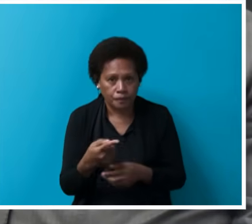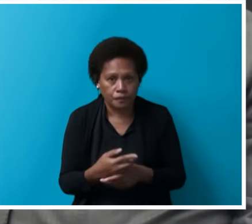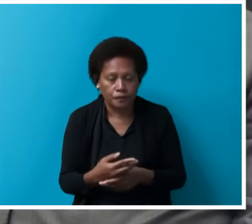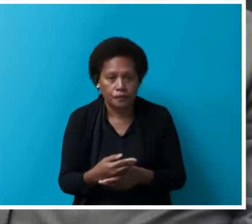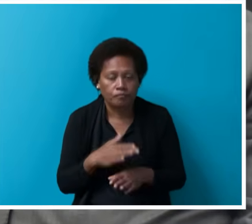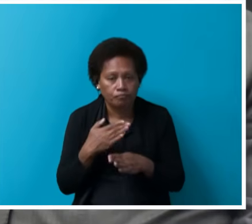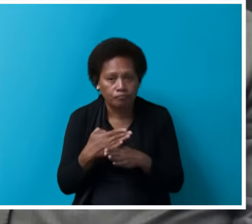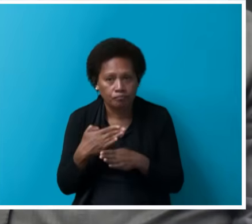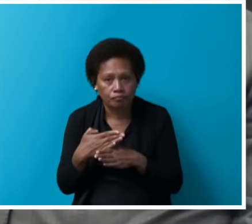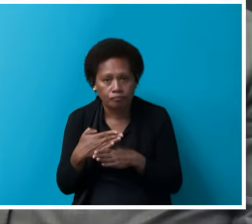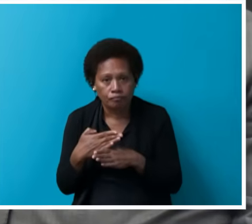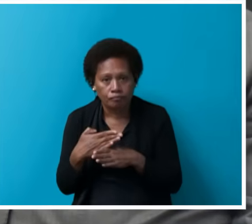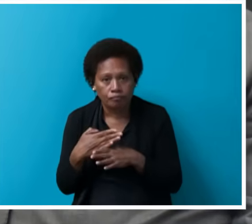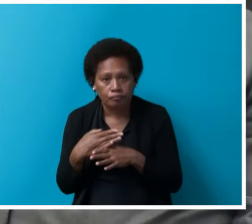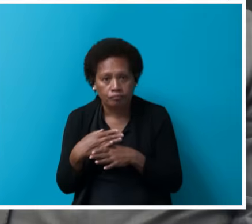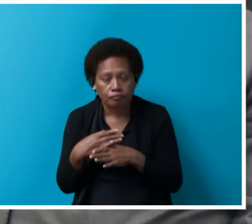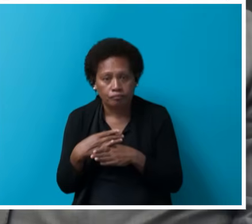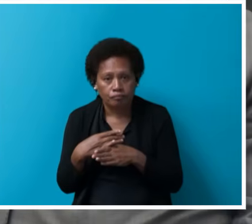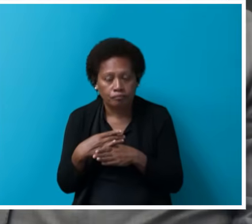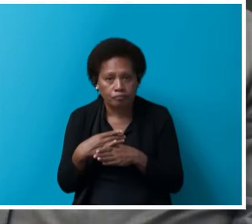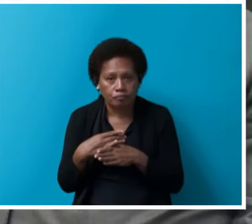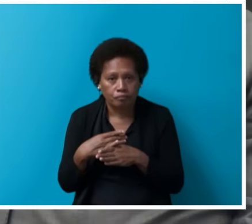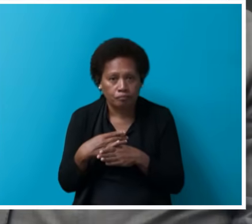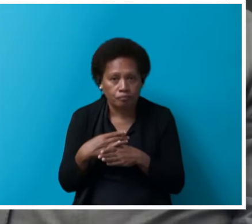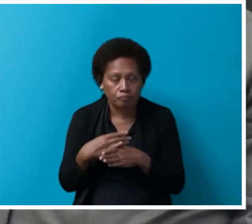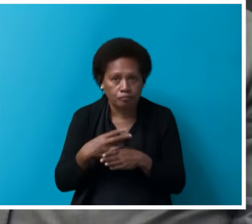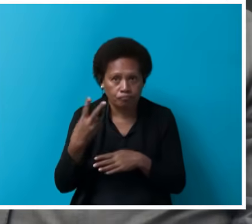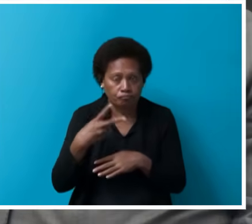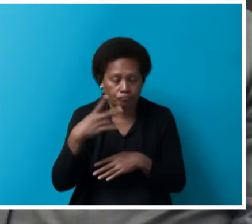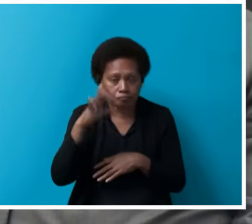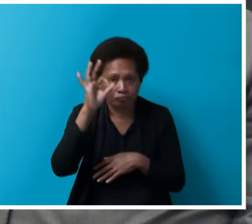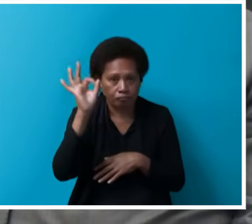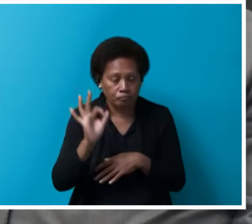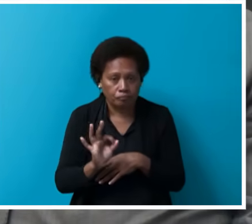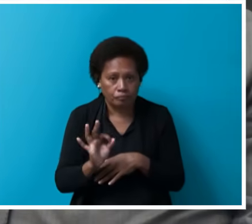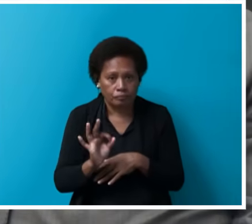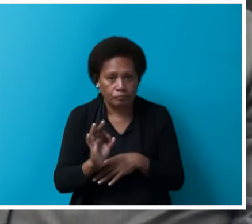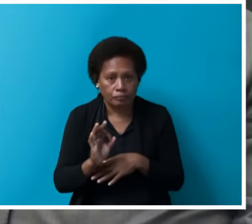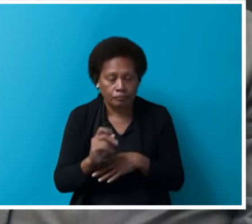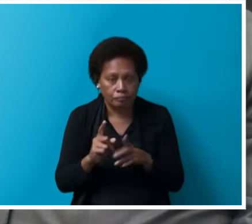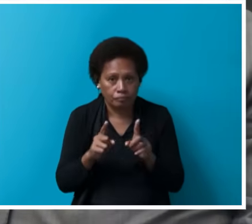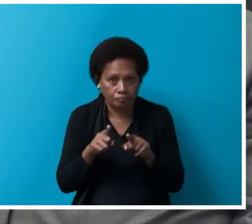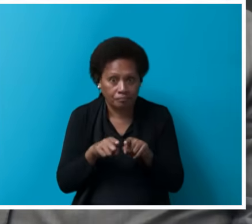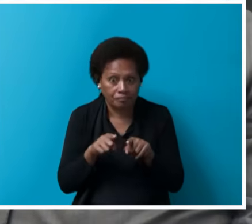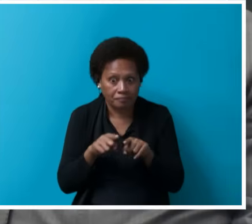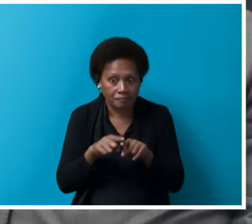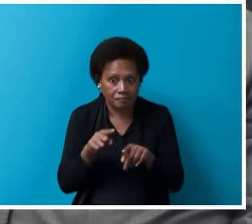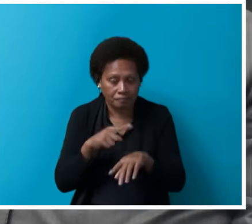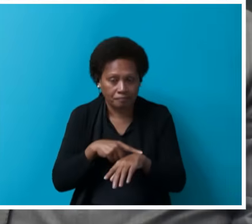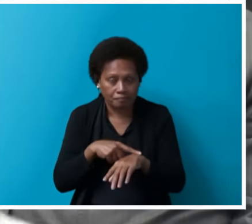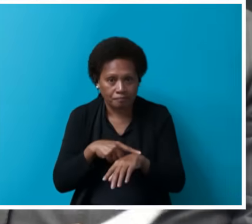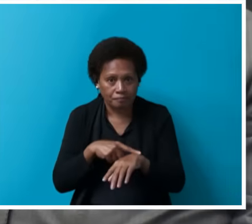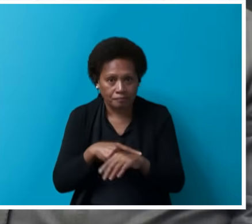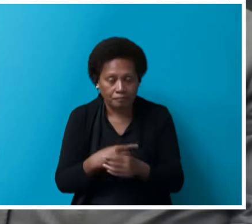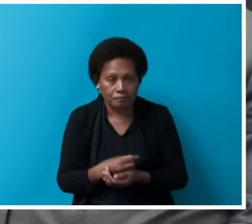jobs. Average wage increase of over 12% in the same period. So